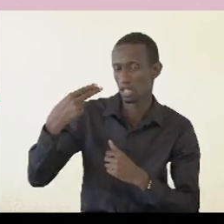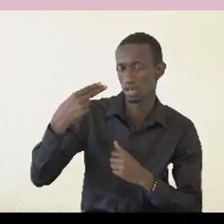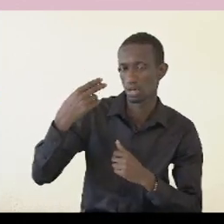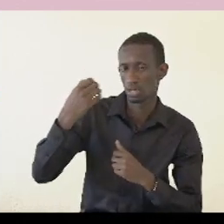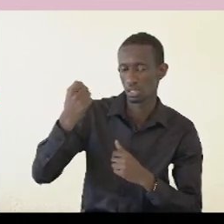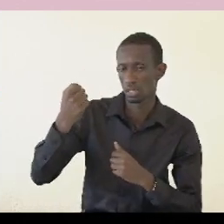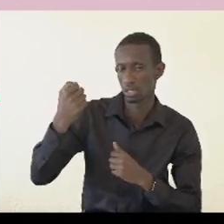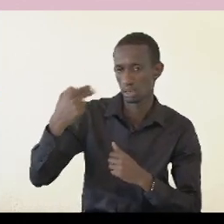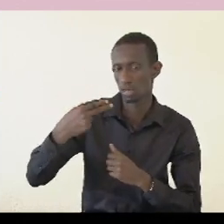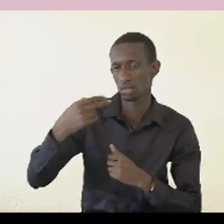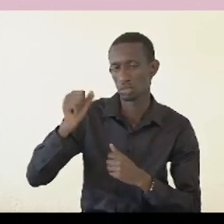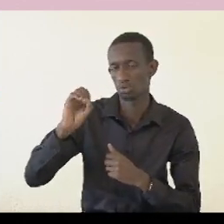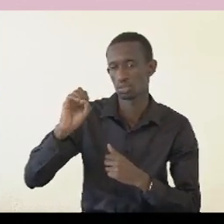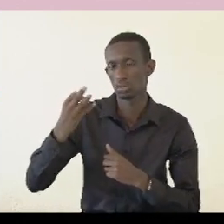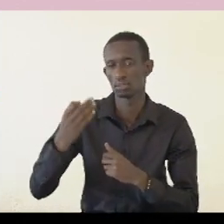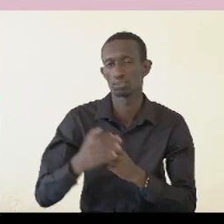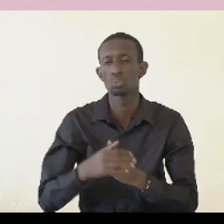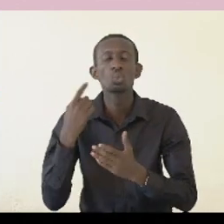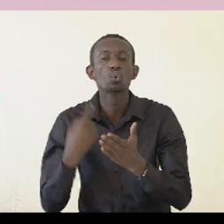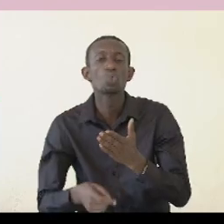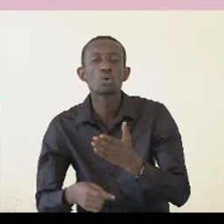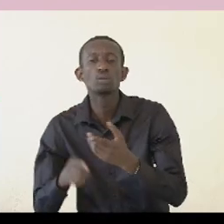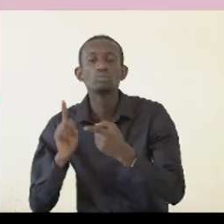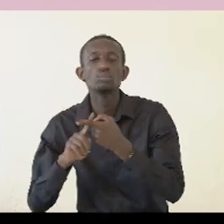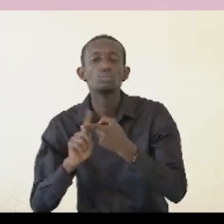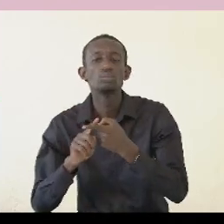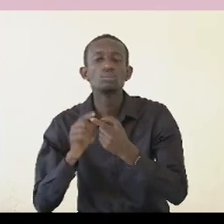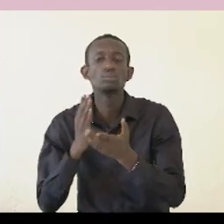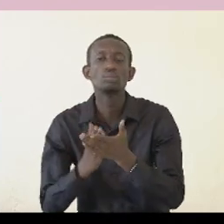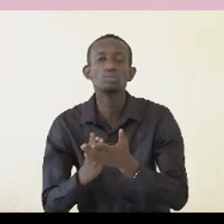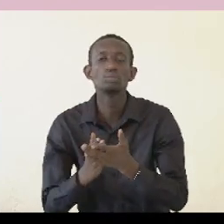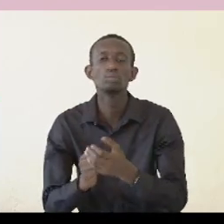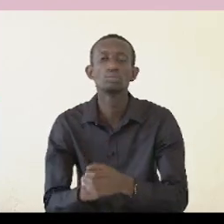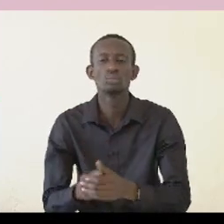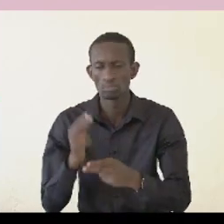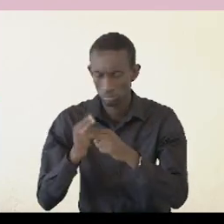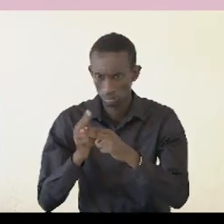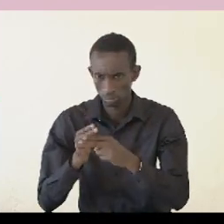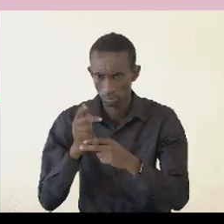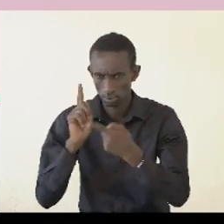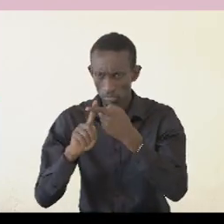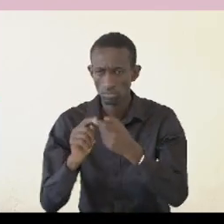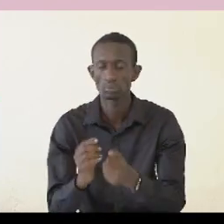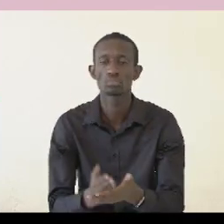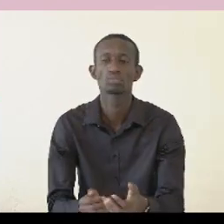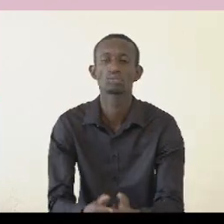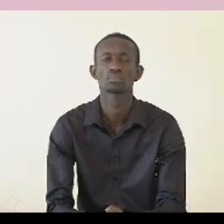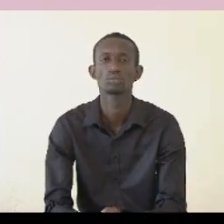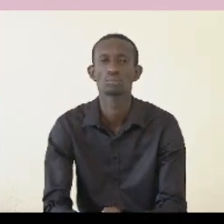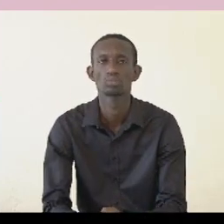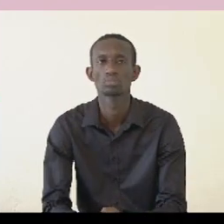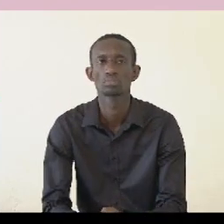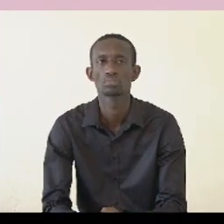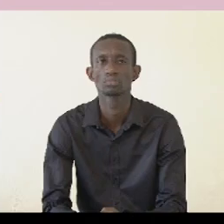HSO3. What is the name of the positive part? The name of the positive part,